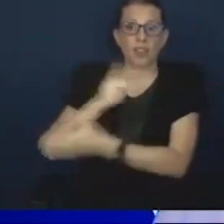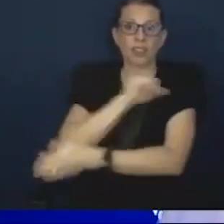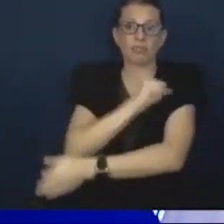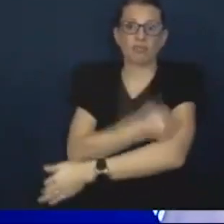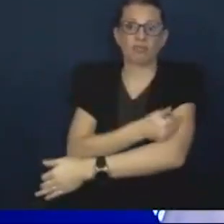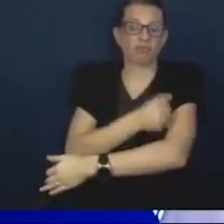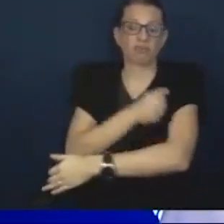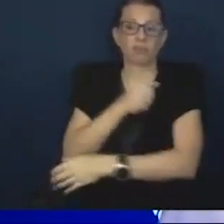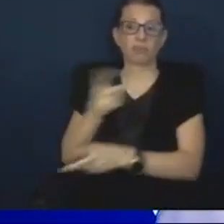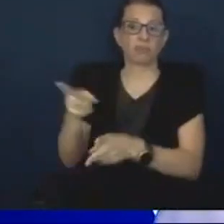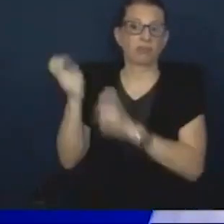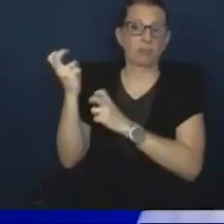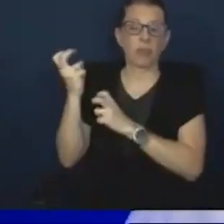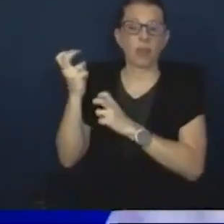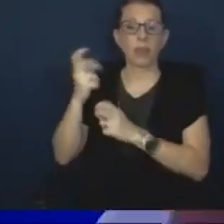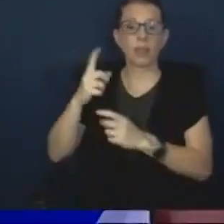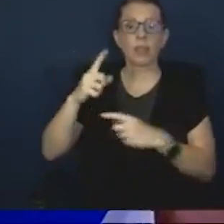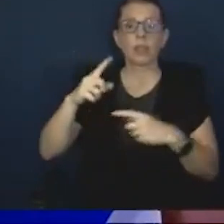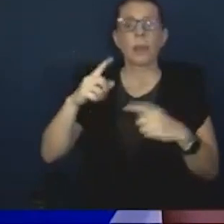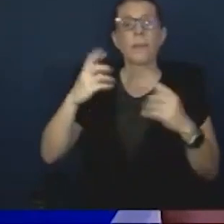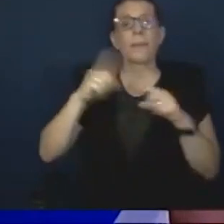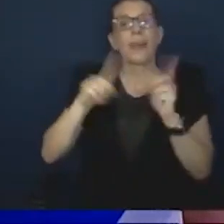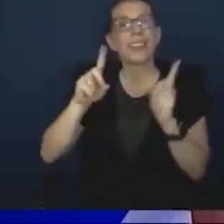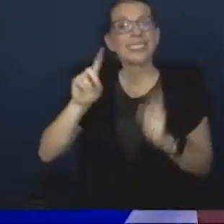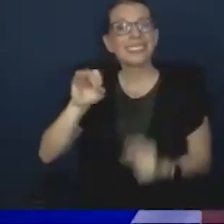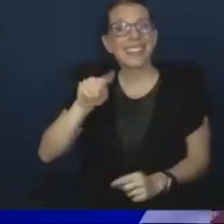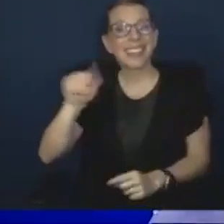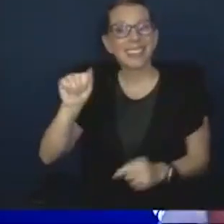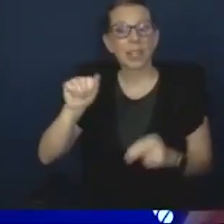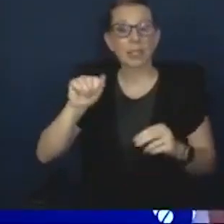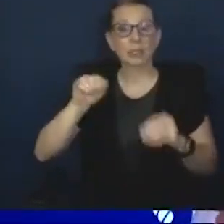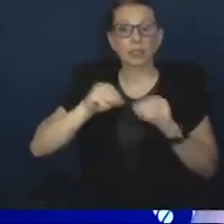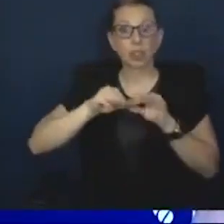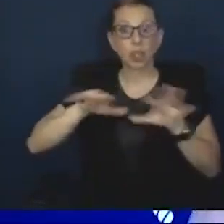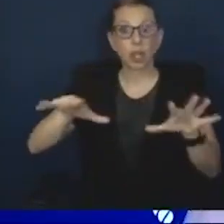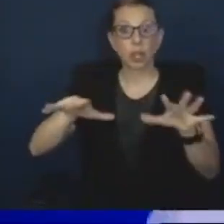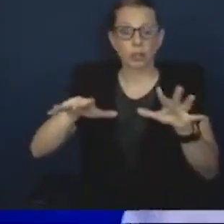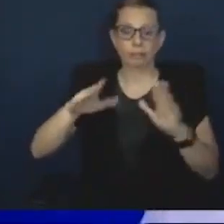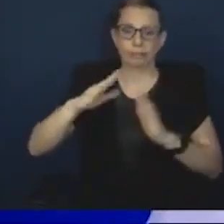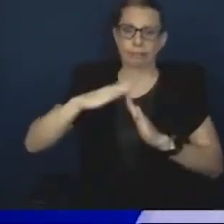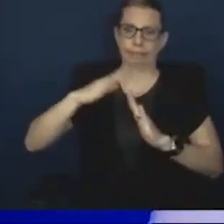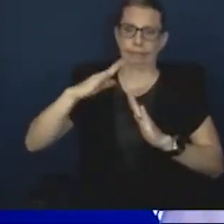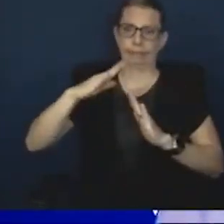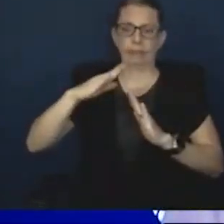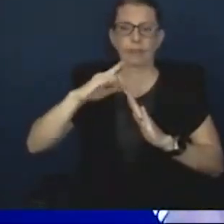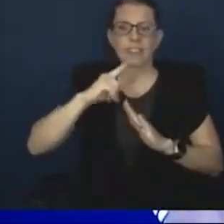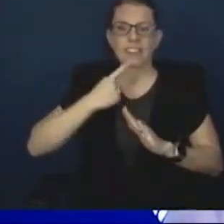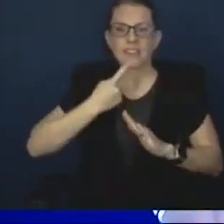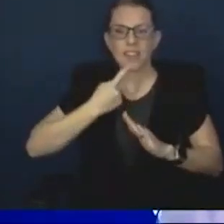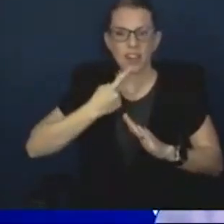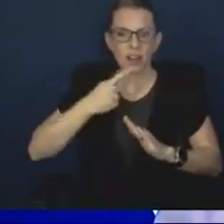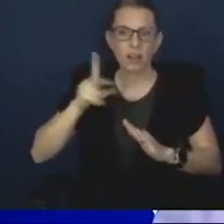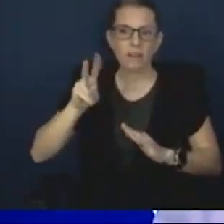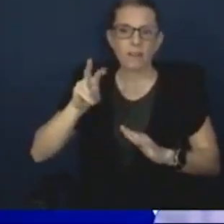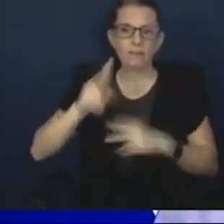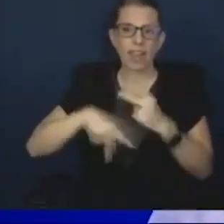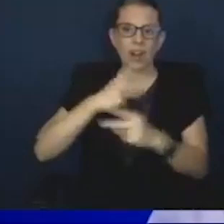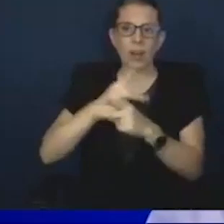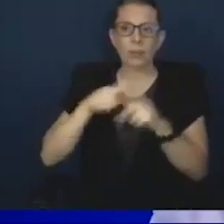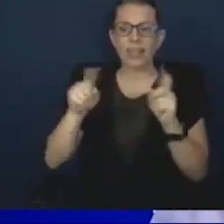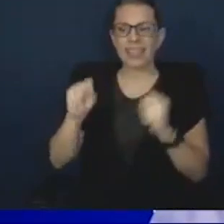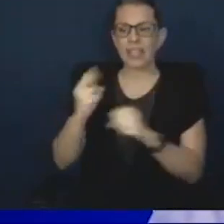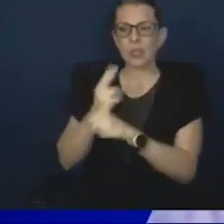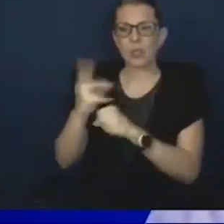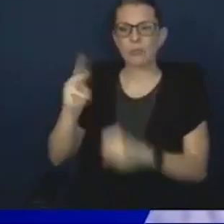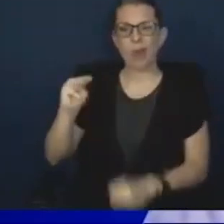now that we have Delta circulating, which is, quote unquote, the most severe variant, but now we are able to use these monoclonal antibodies again because